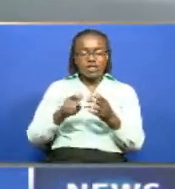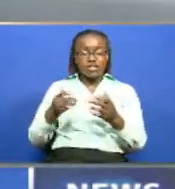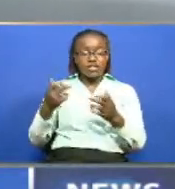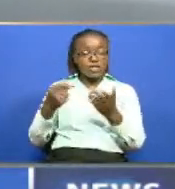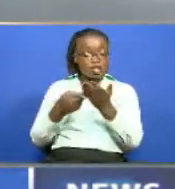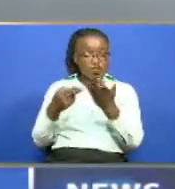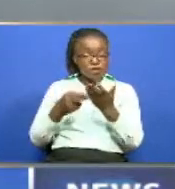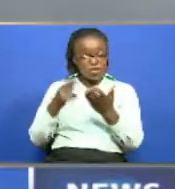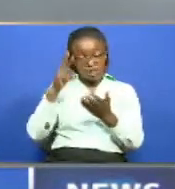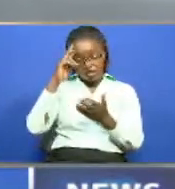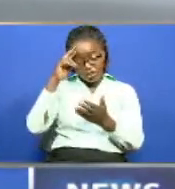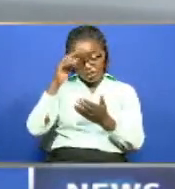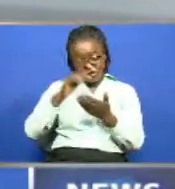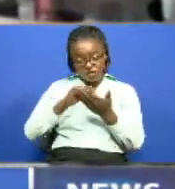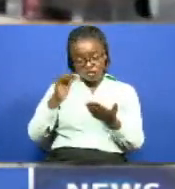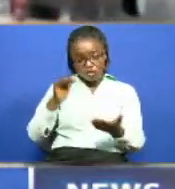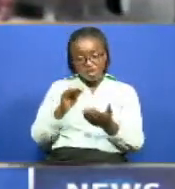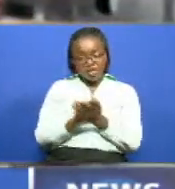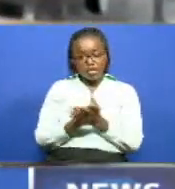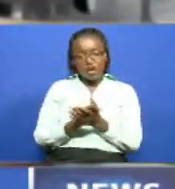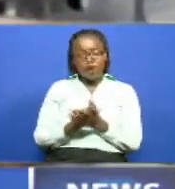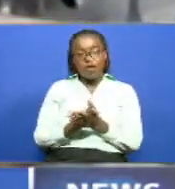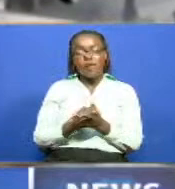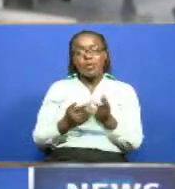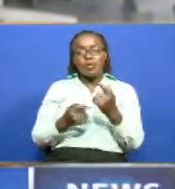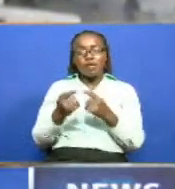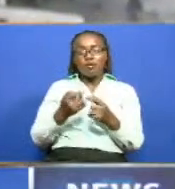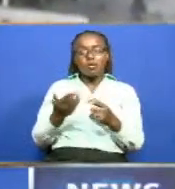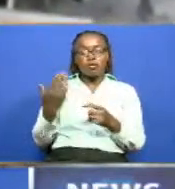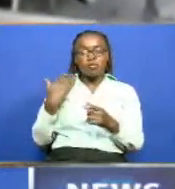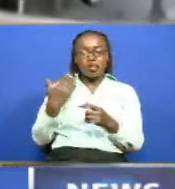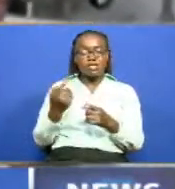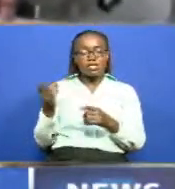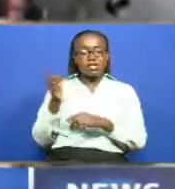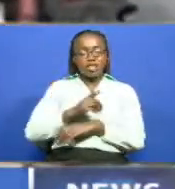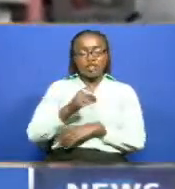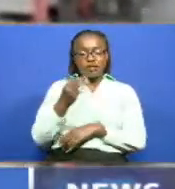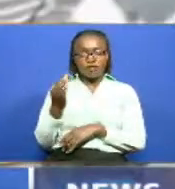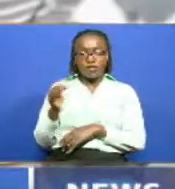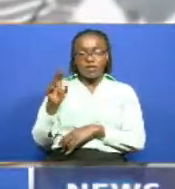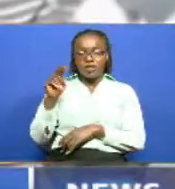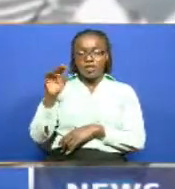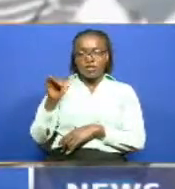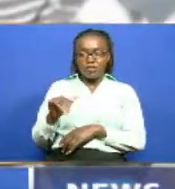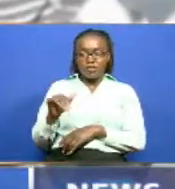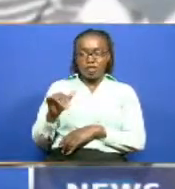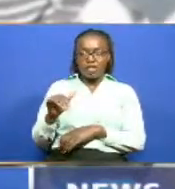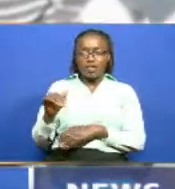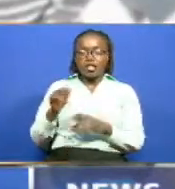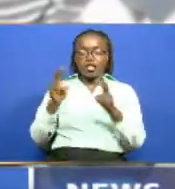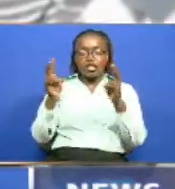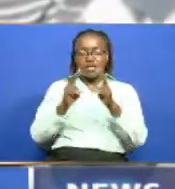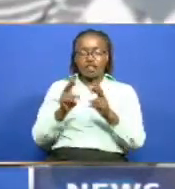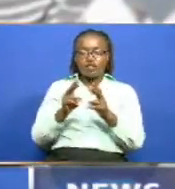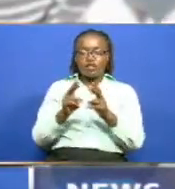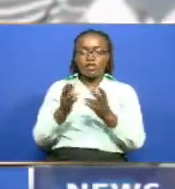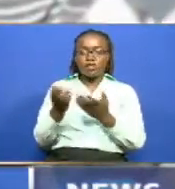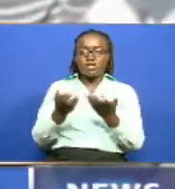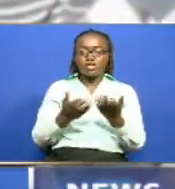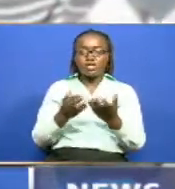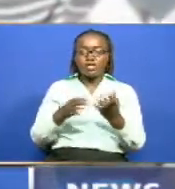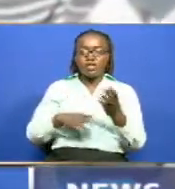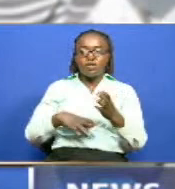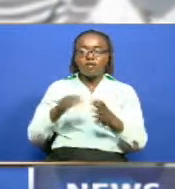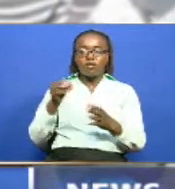reported to have been filed by car makers in the past few days in the New York-based Court of International Trade. Founder Elon